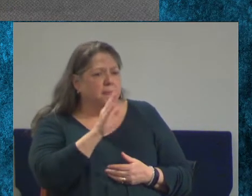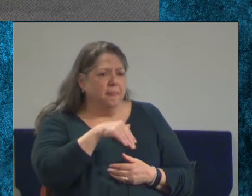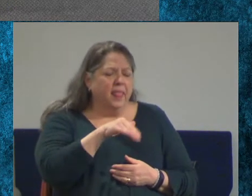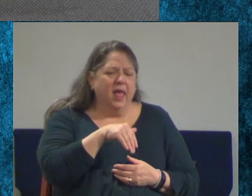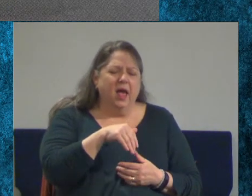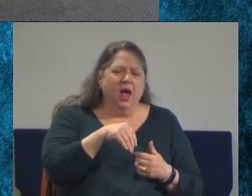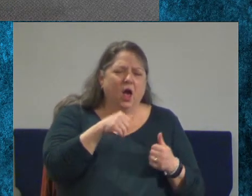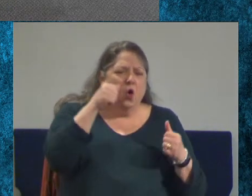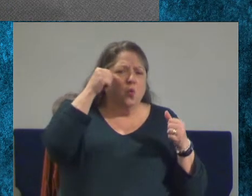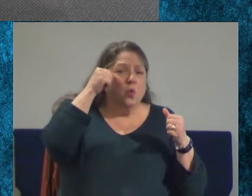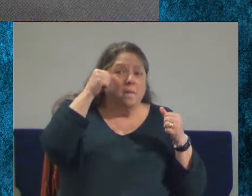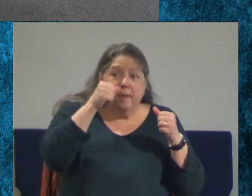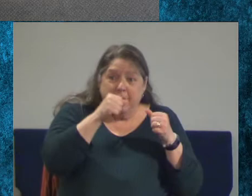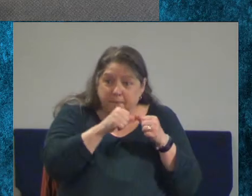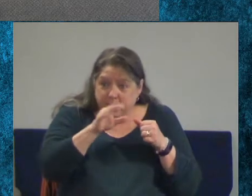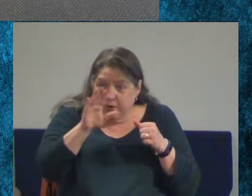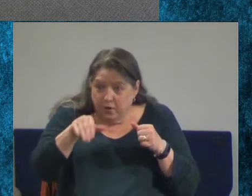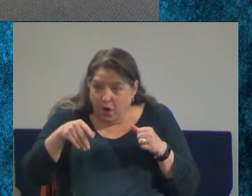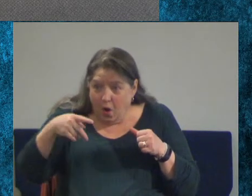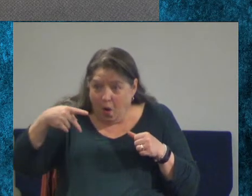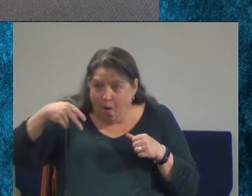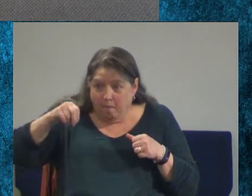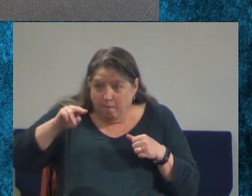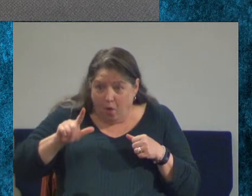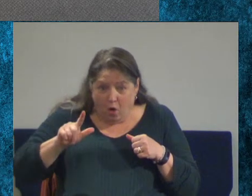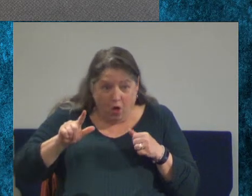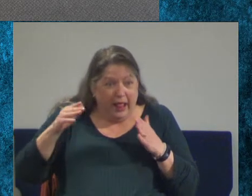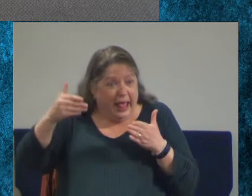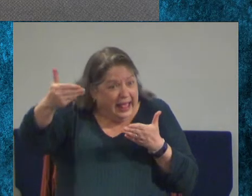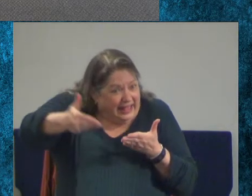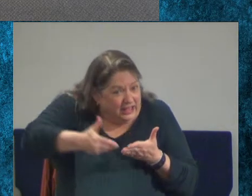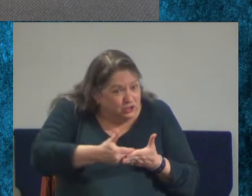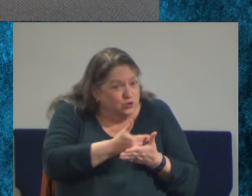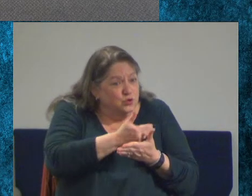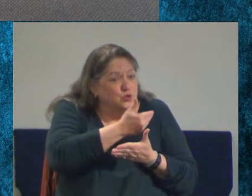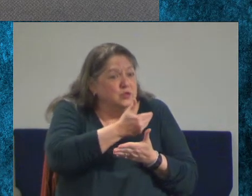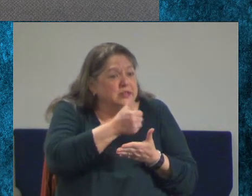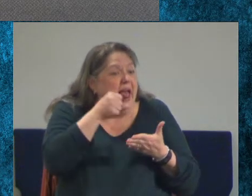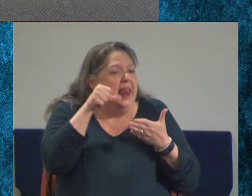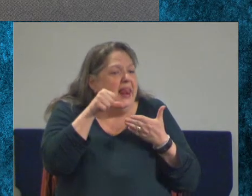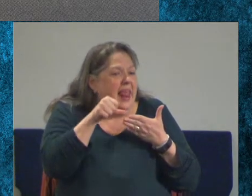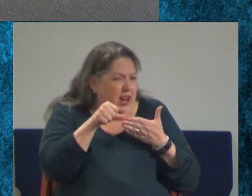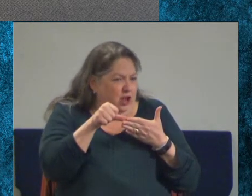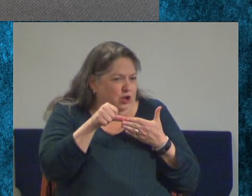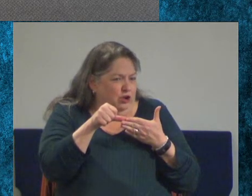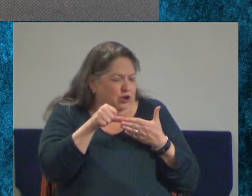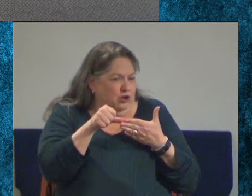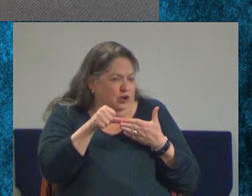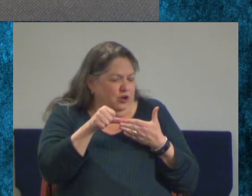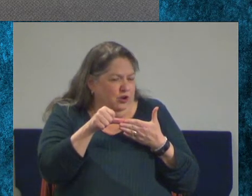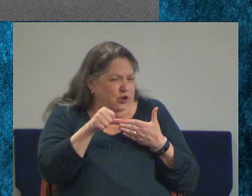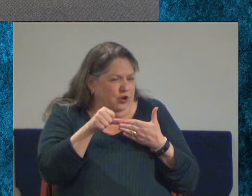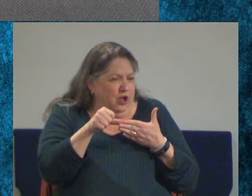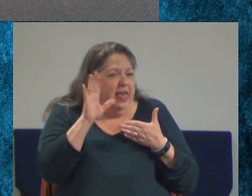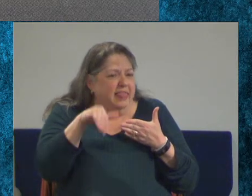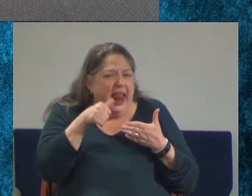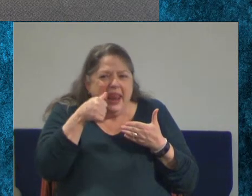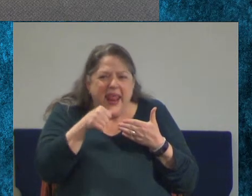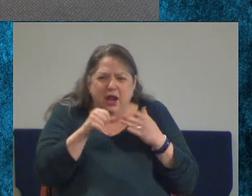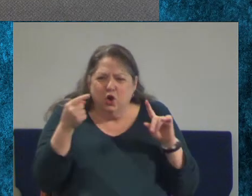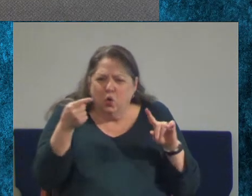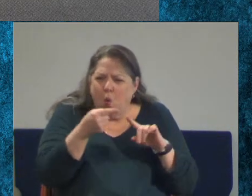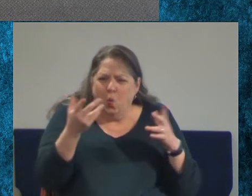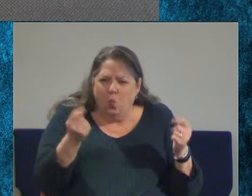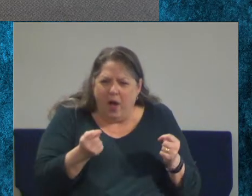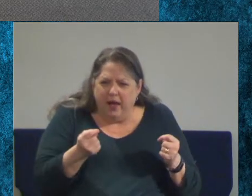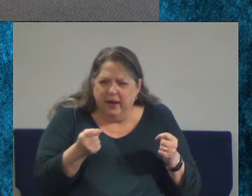remember that Paul is beginning to set the stage to bring two brothers that are at odds with each other, to bring